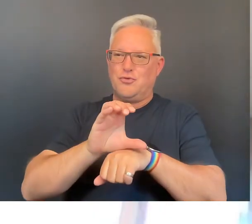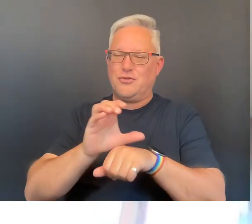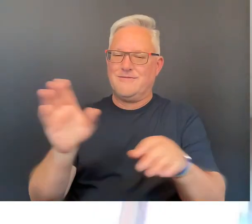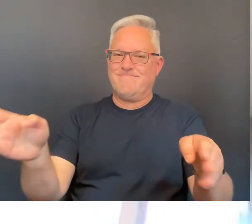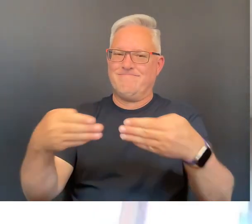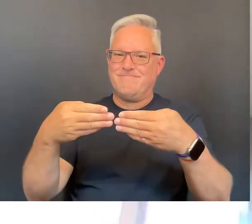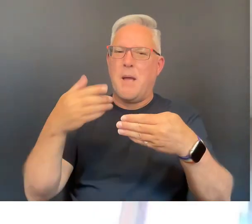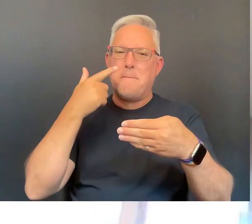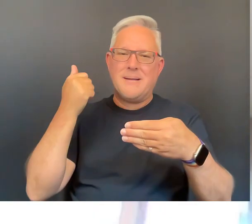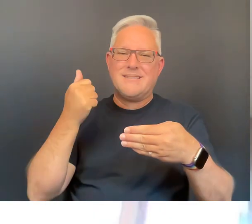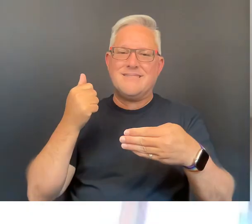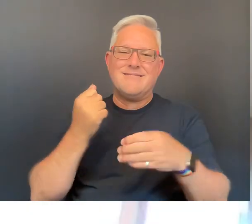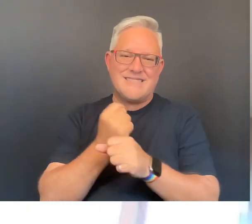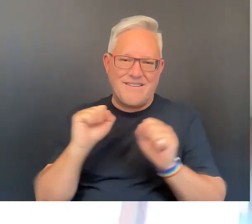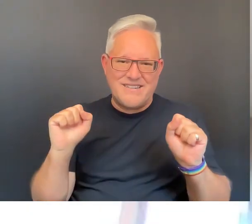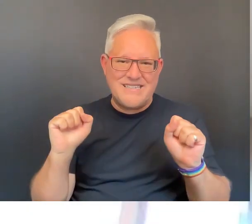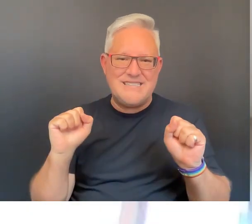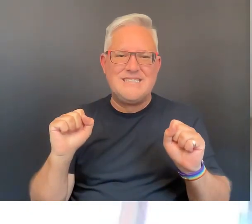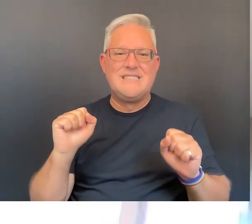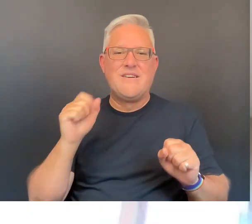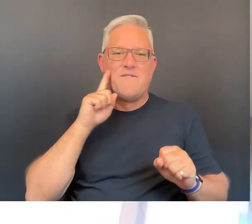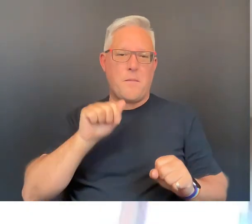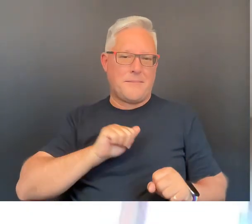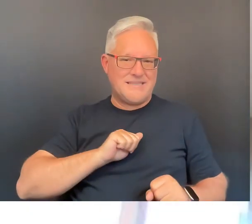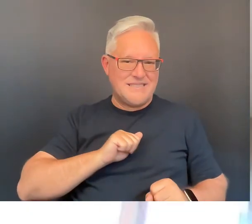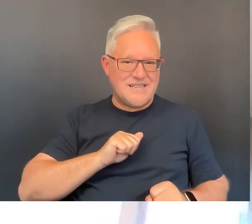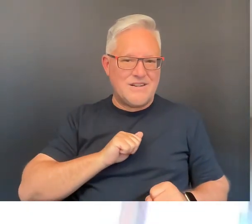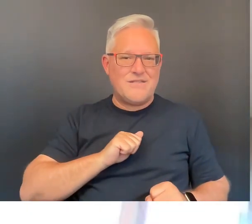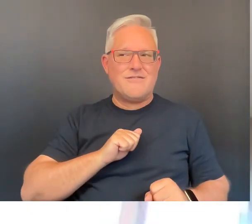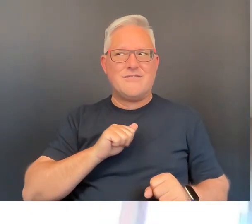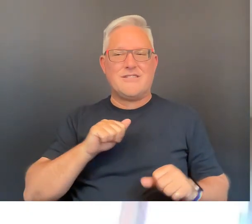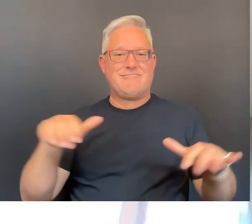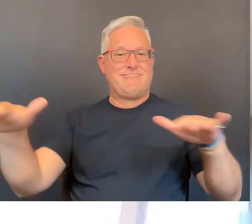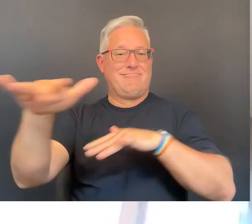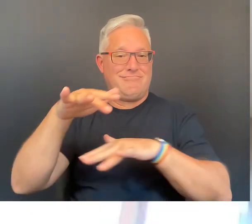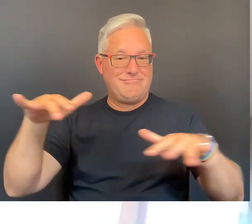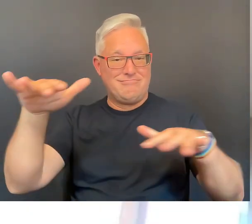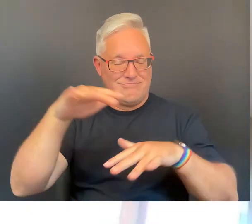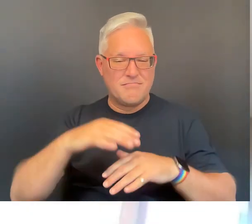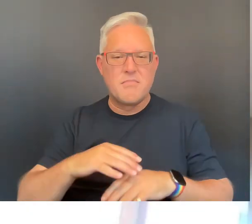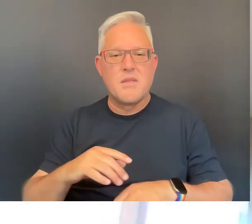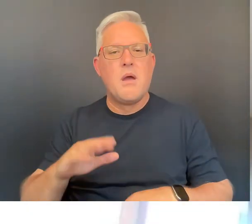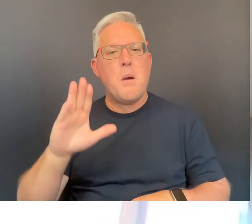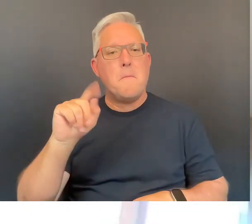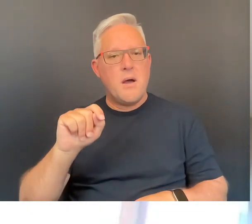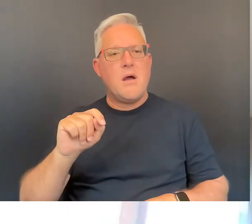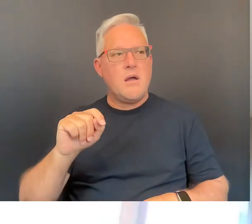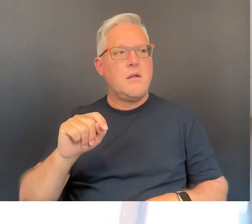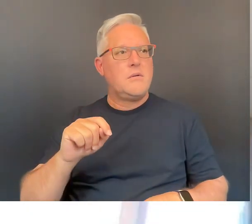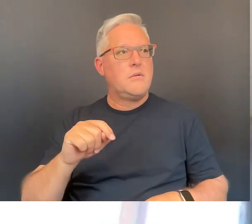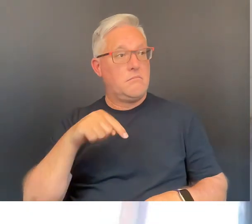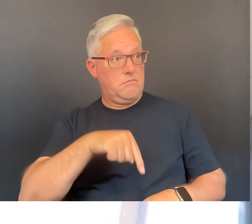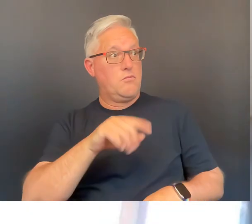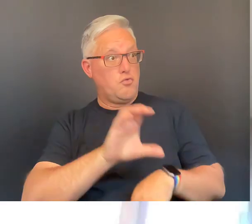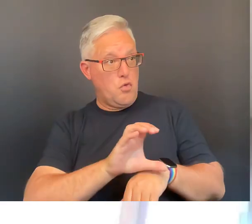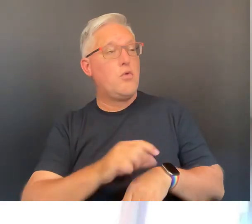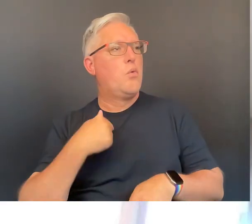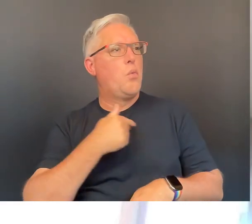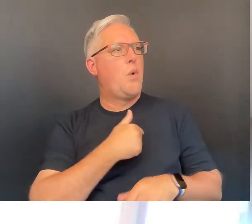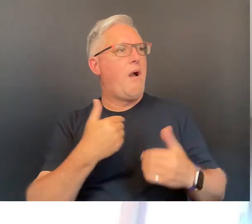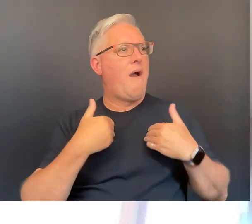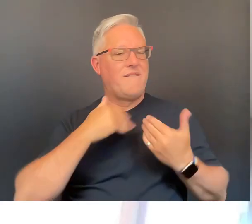because of safety reason, by myself, but we also have at our church. We have English Learning